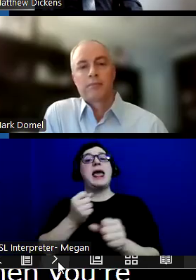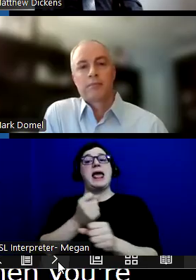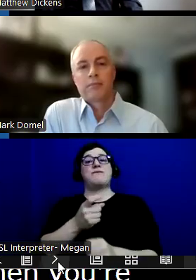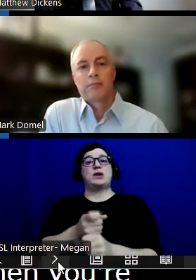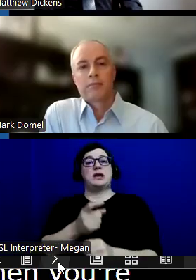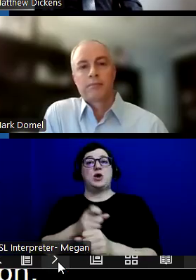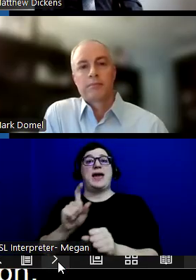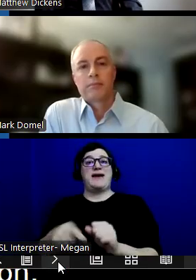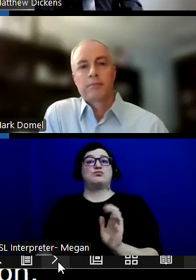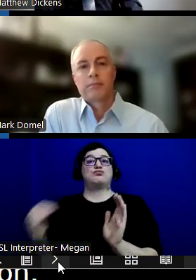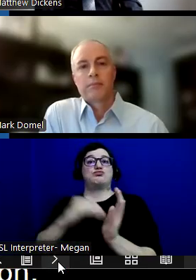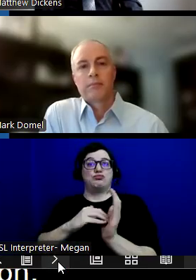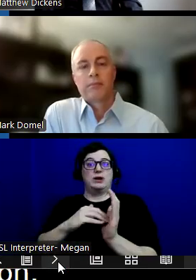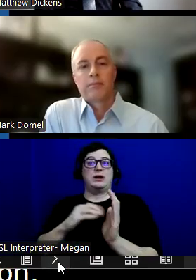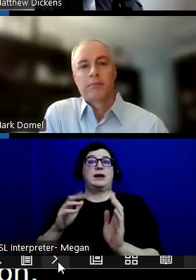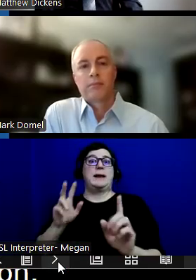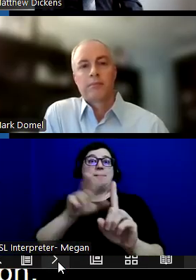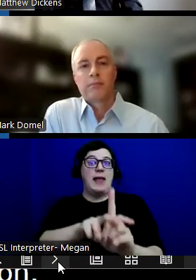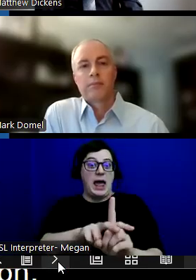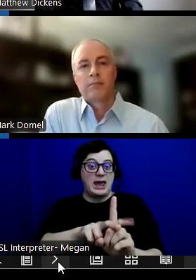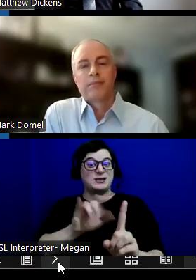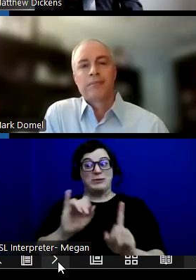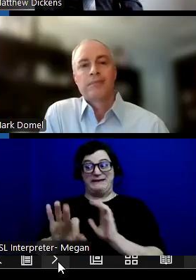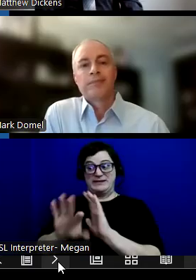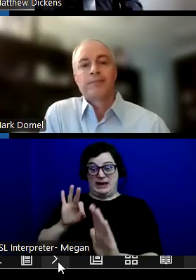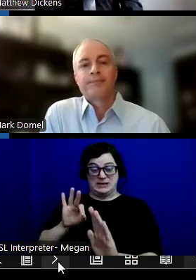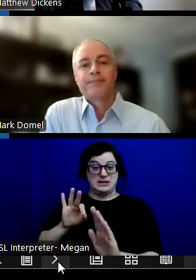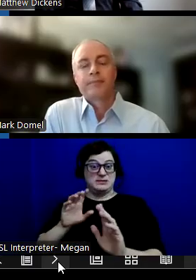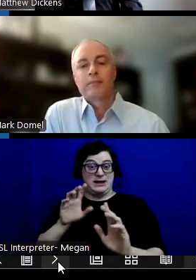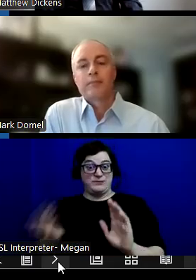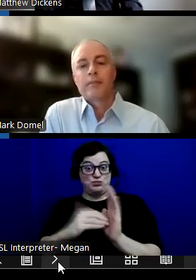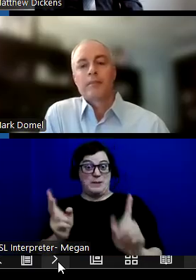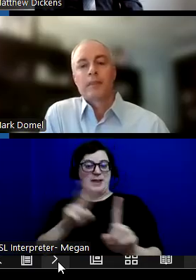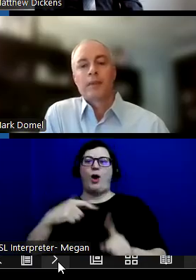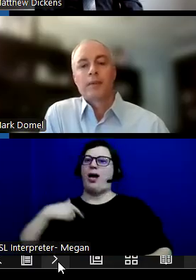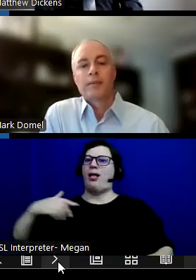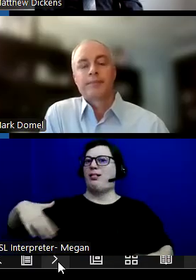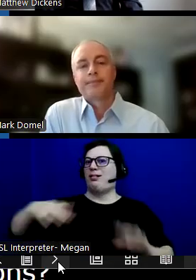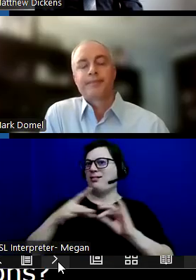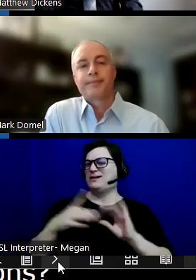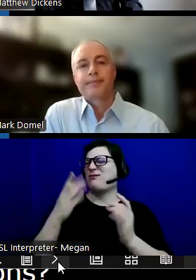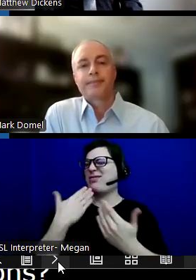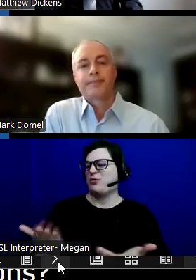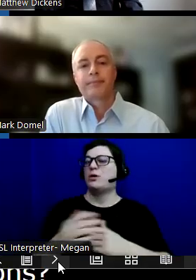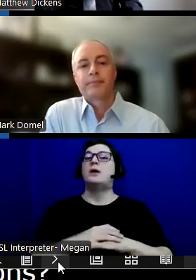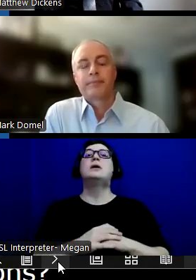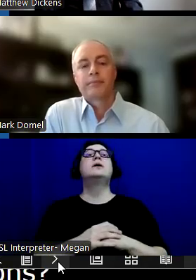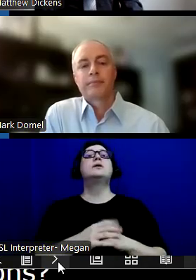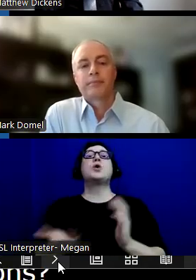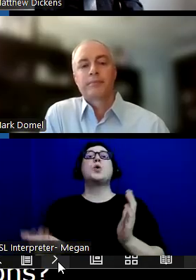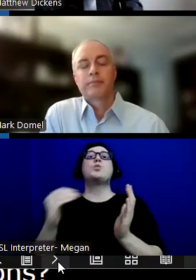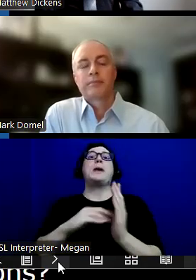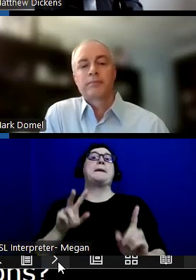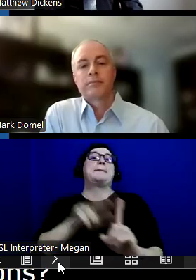selected? I didn't hit on that, so thank you for that question. You do not have to reapply. You will have to